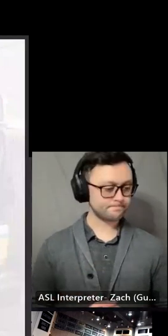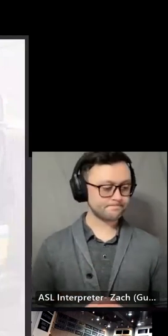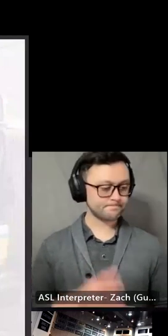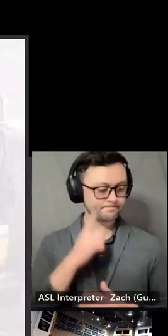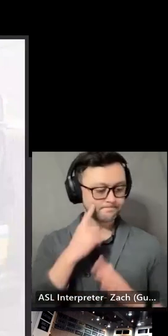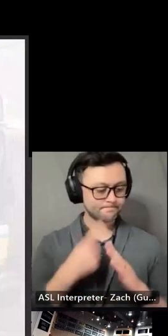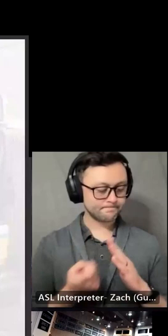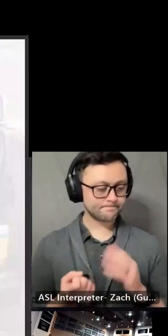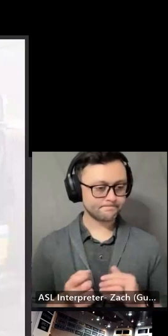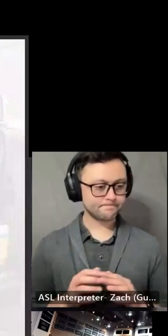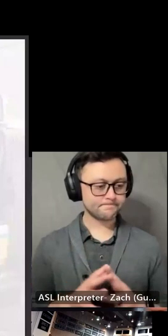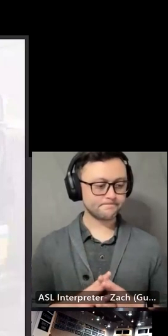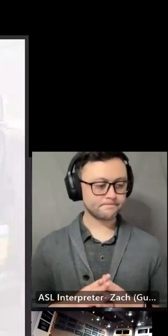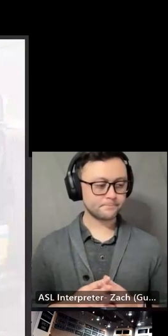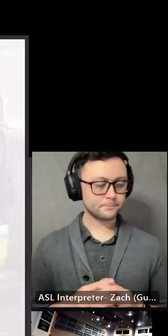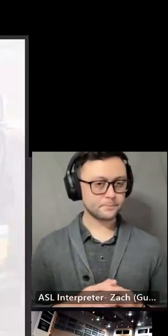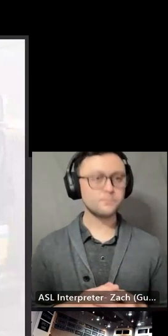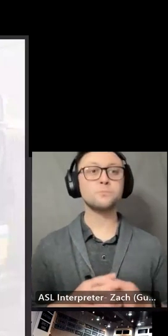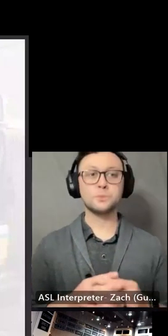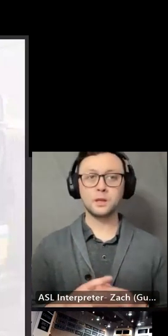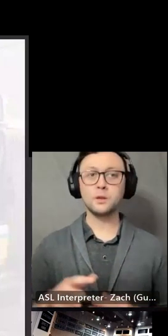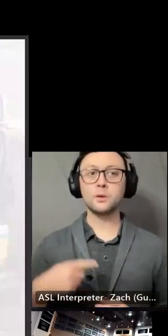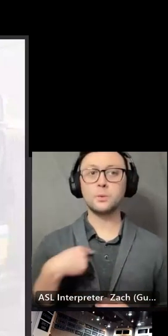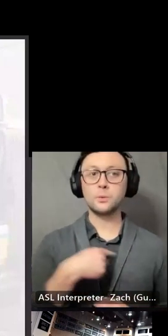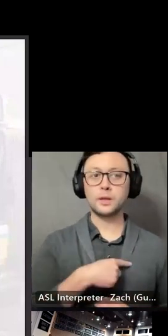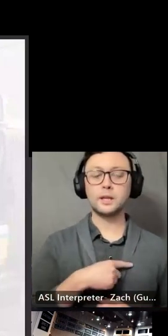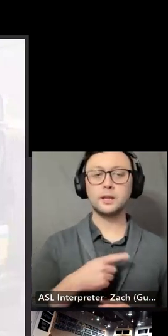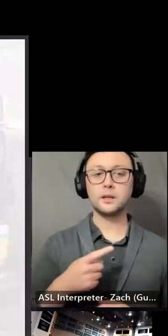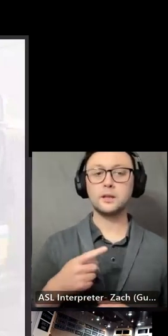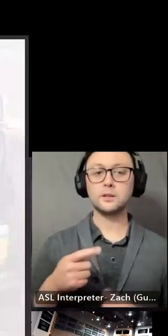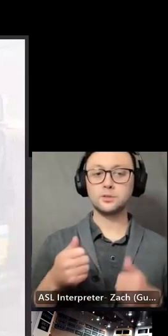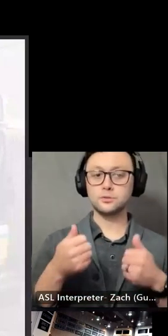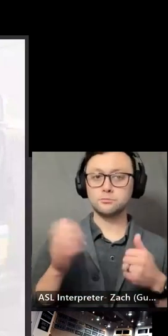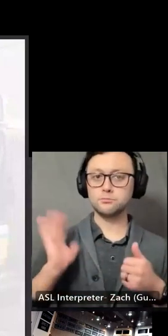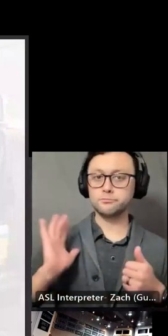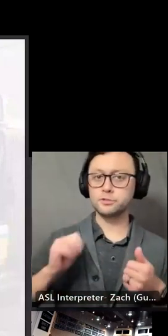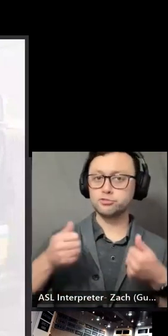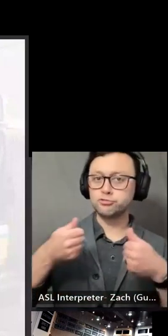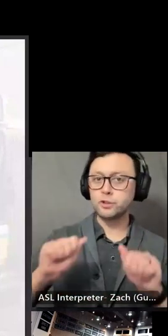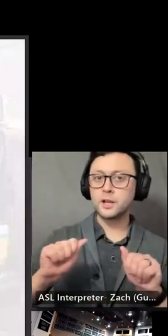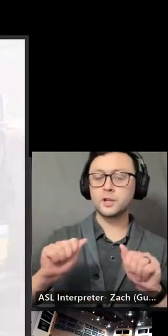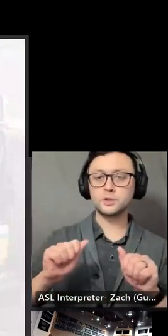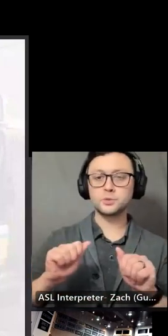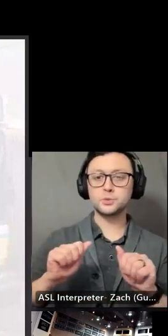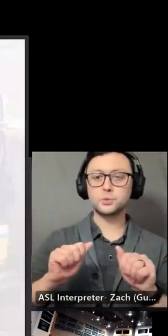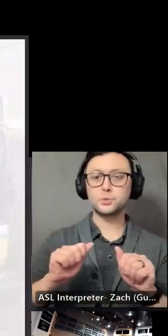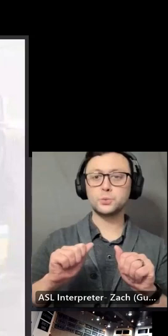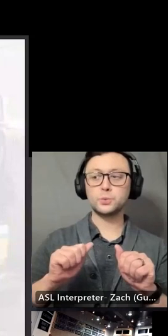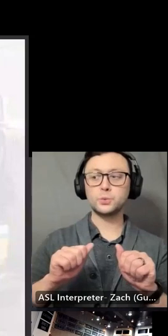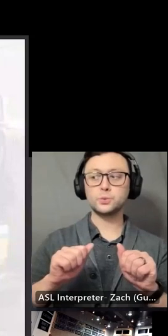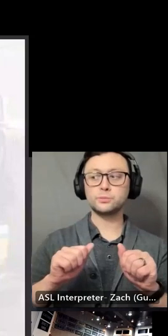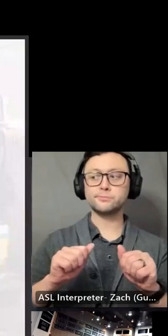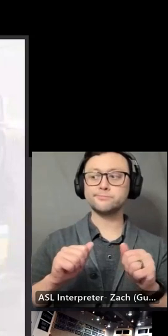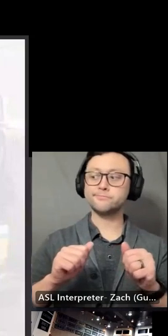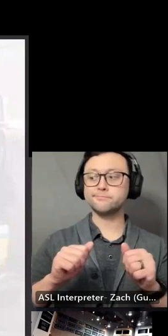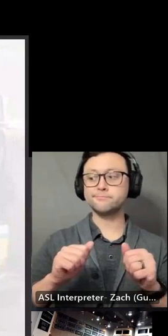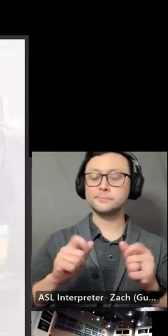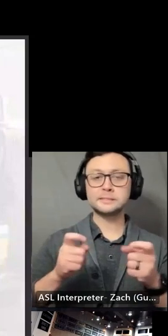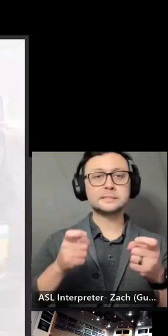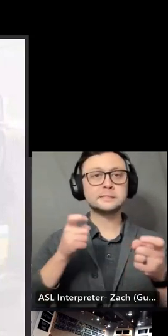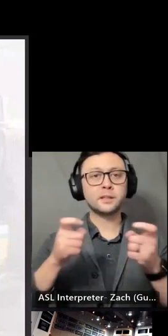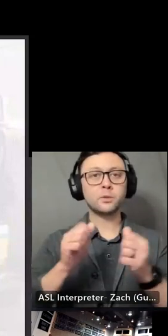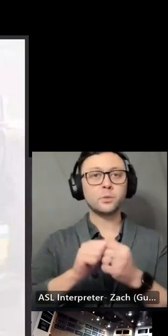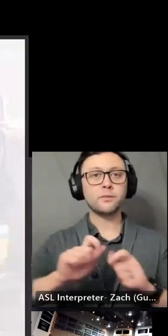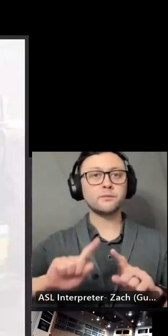We were trying to deal with a different